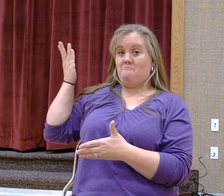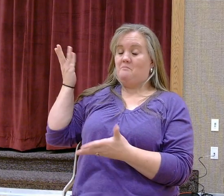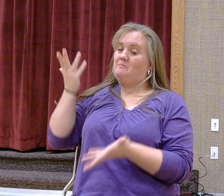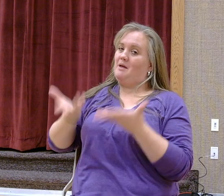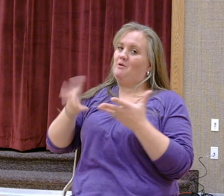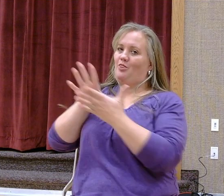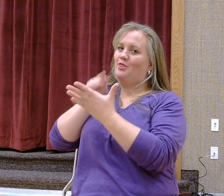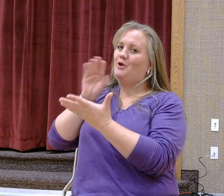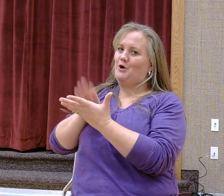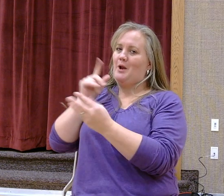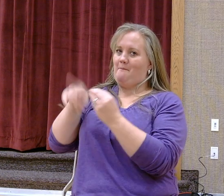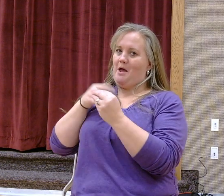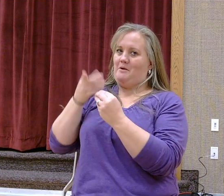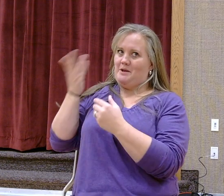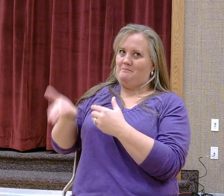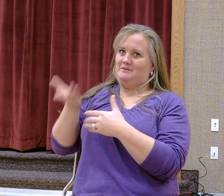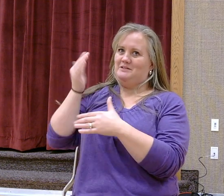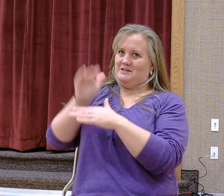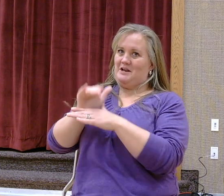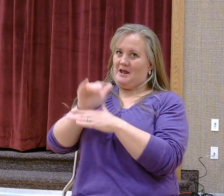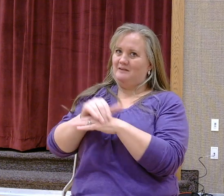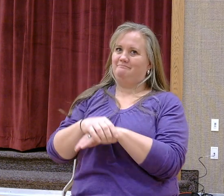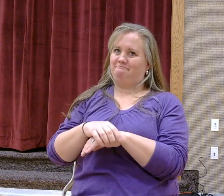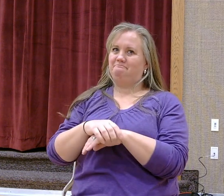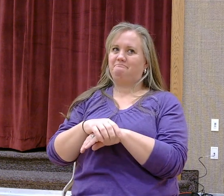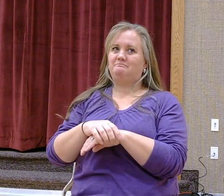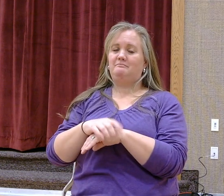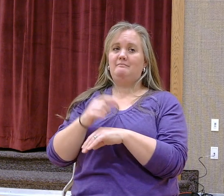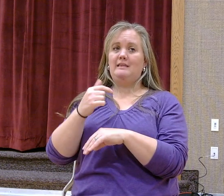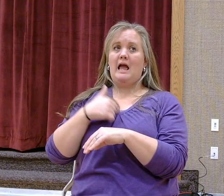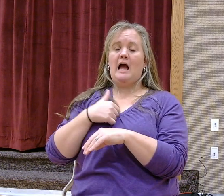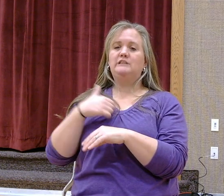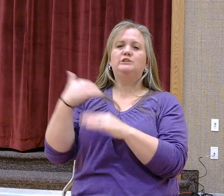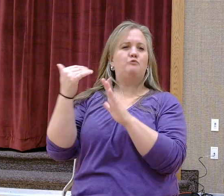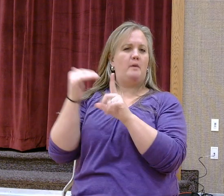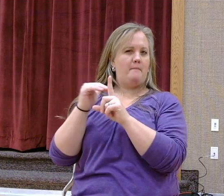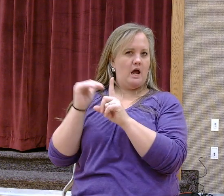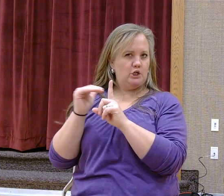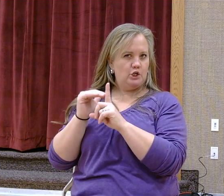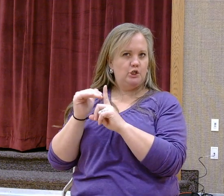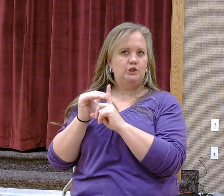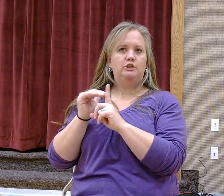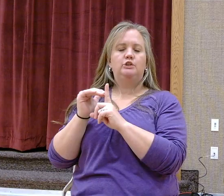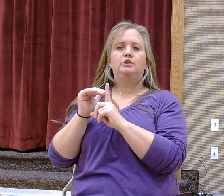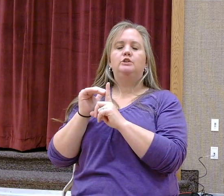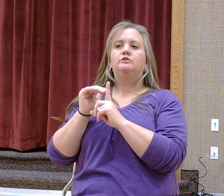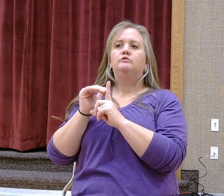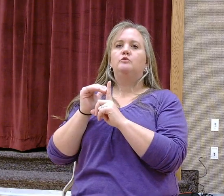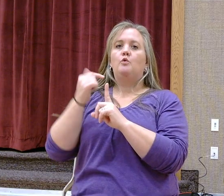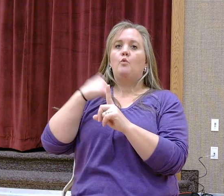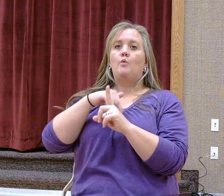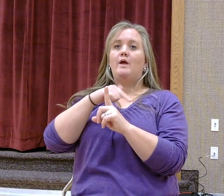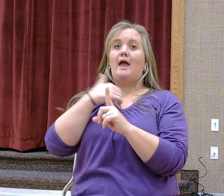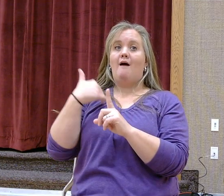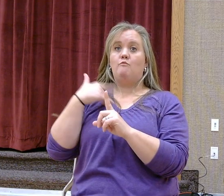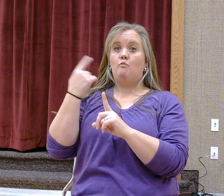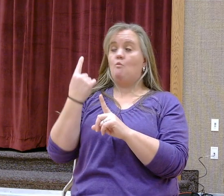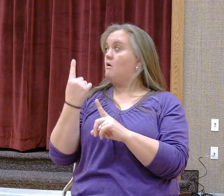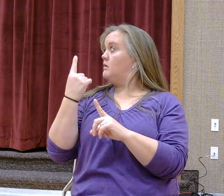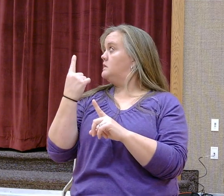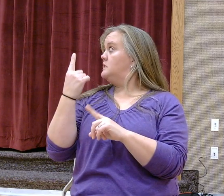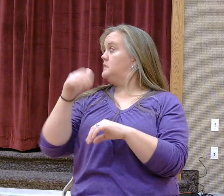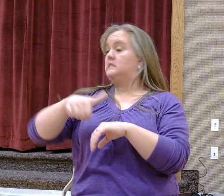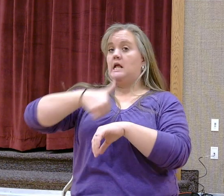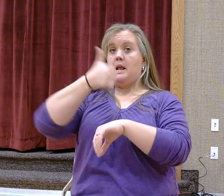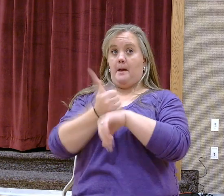you'll learn a little bit more about him tonight. But just a reminder, we have one set up it's